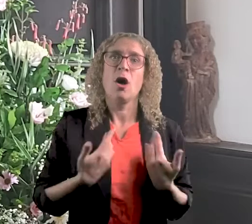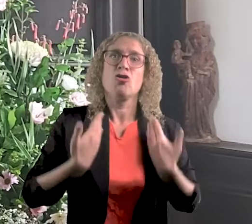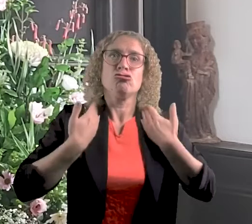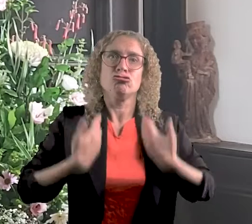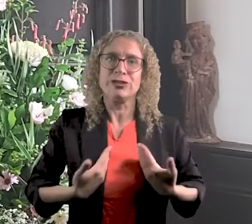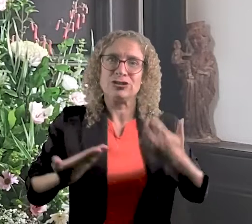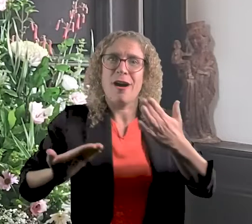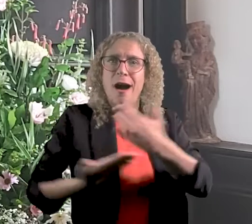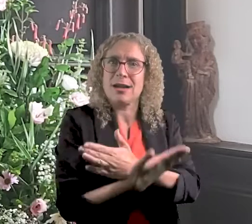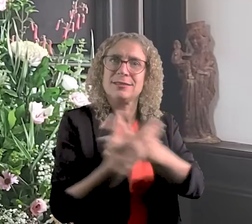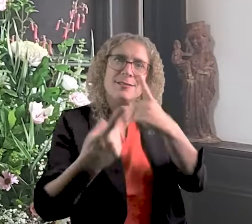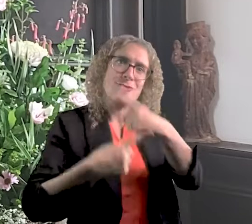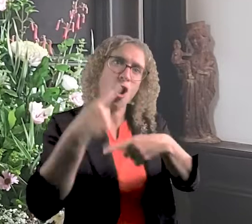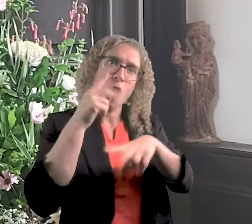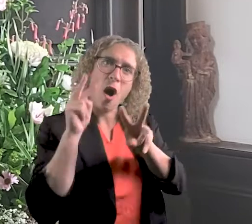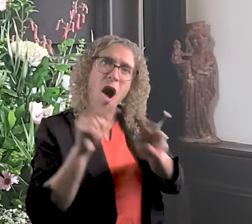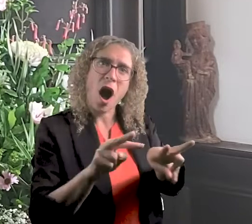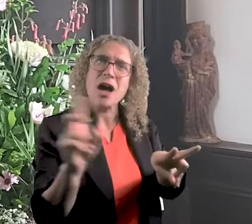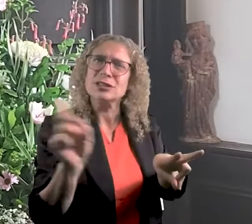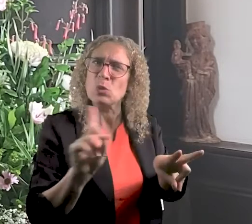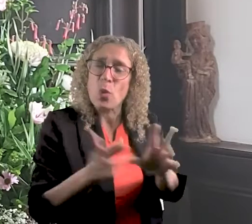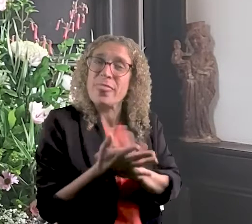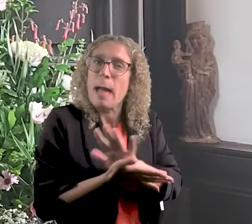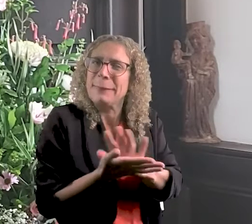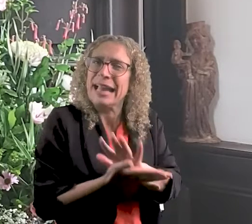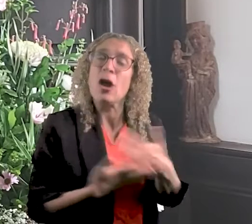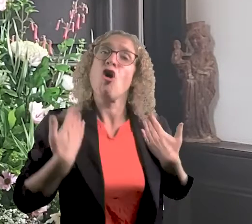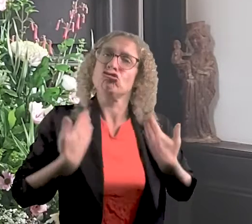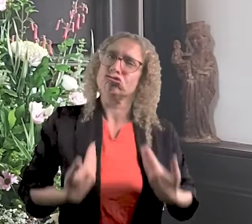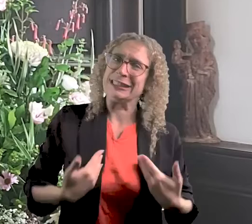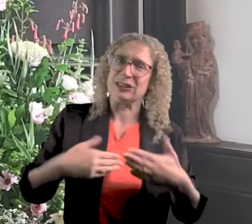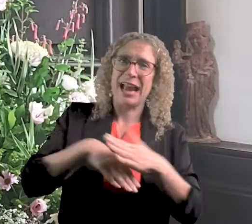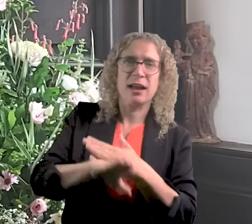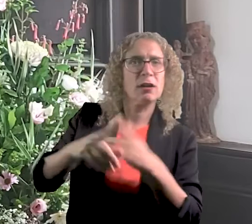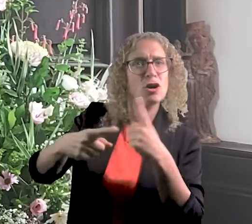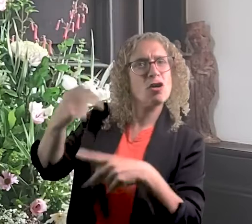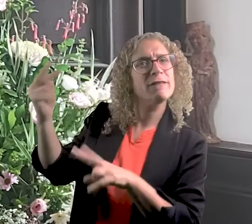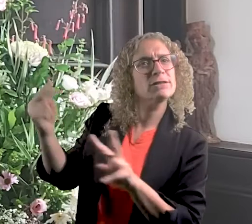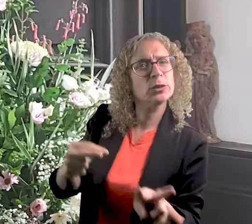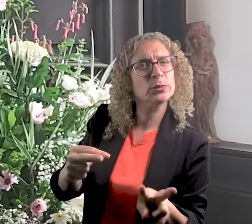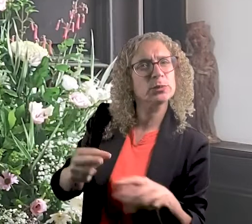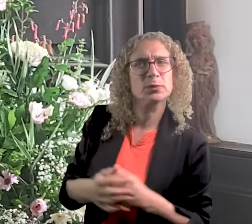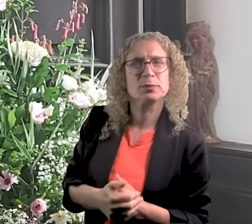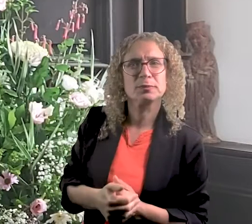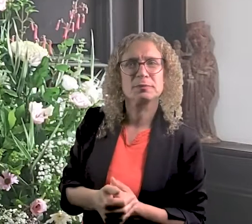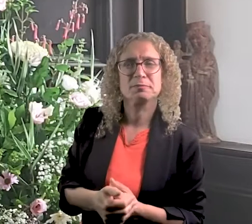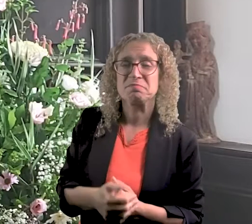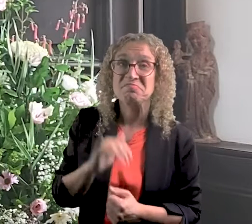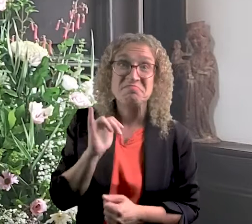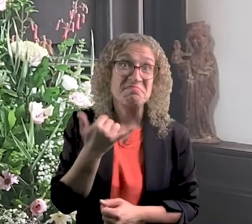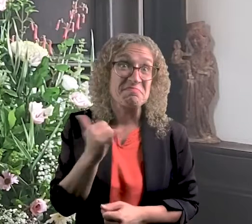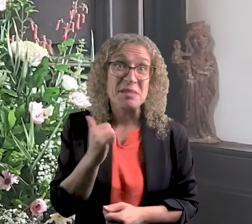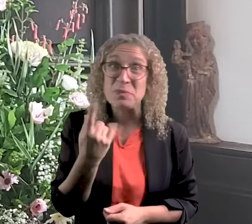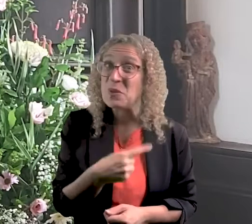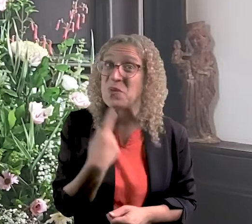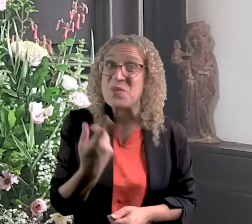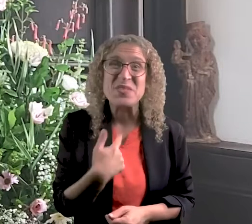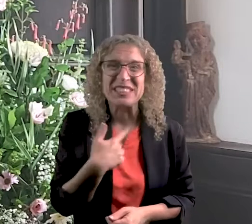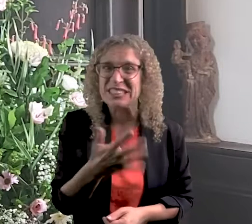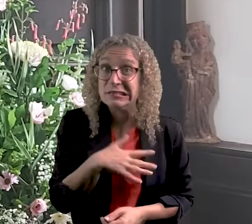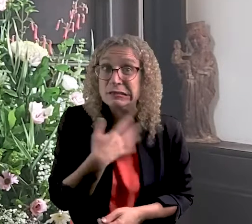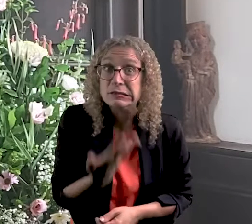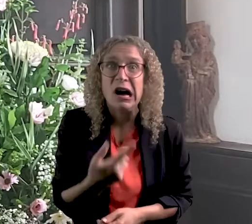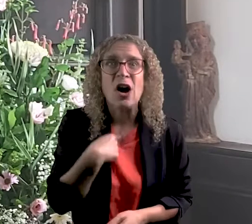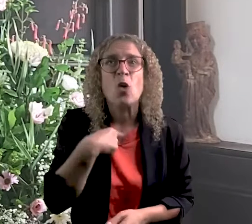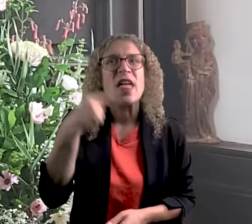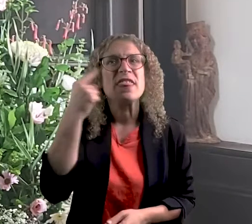God's sight and how to be rich in God's sight." We don't like it, perhaps. We prefer